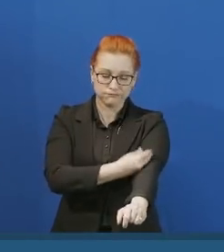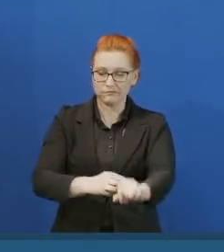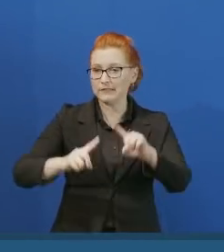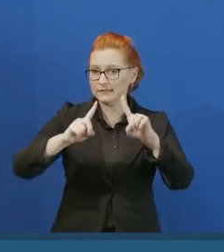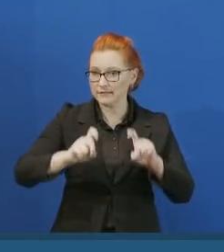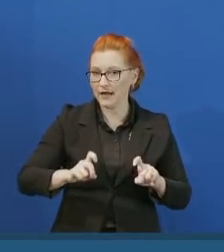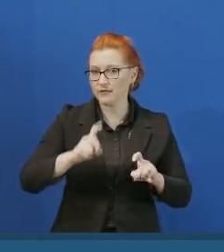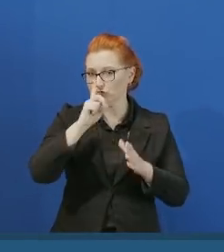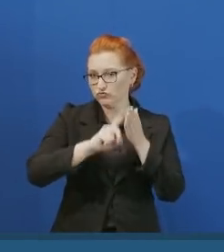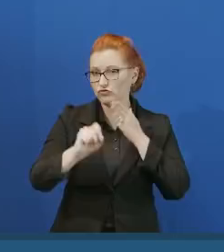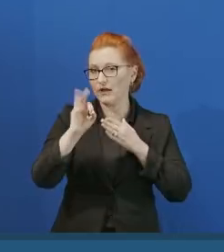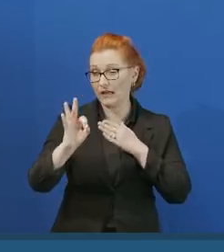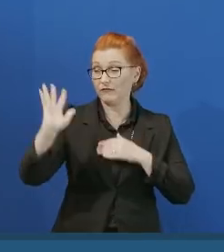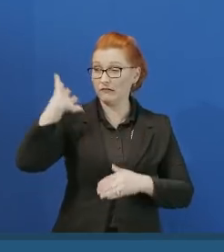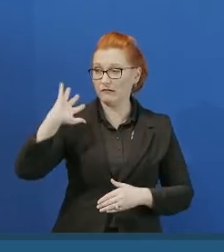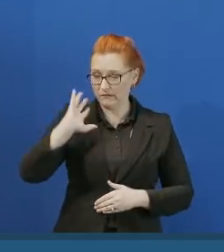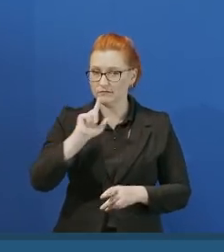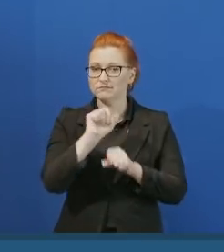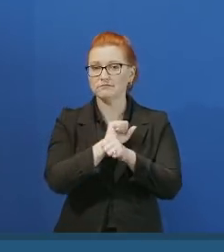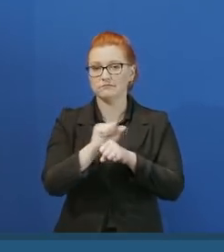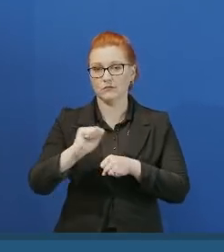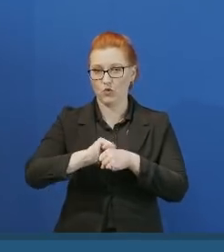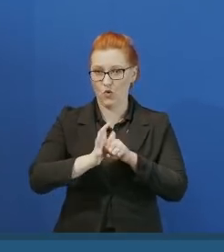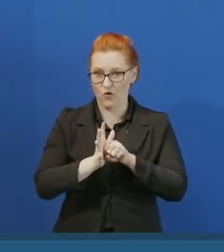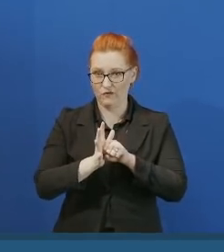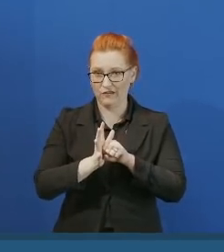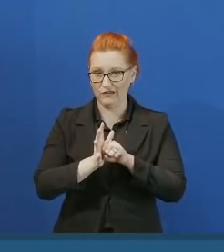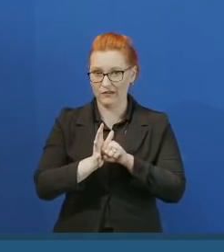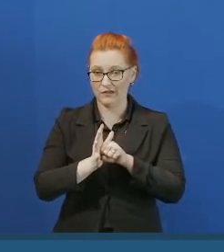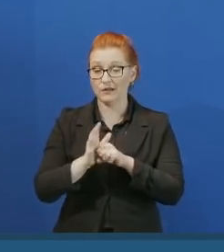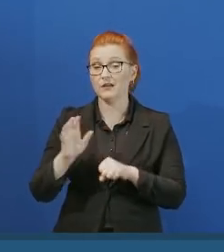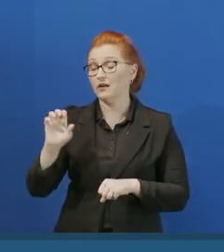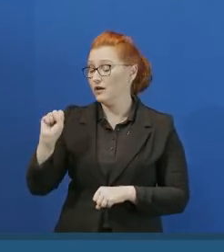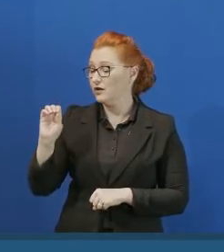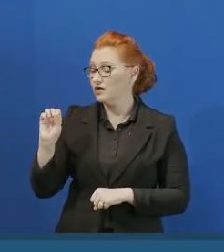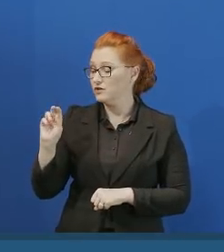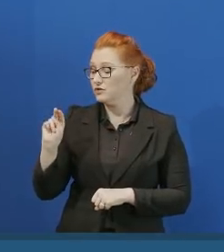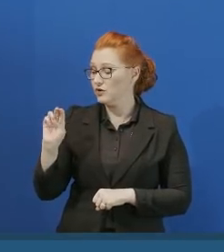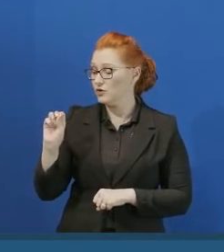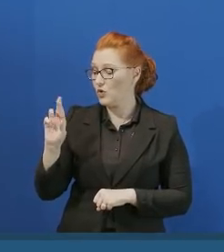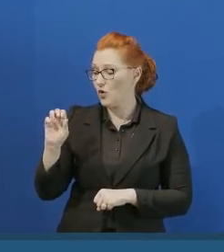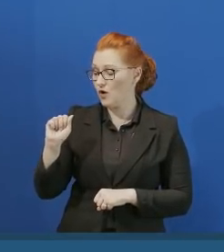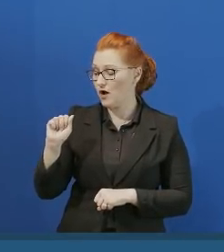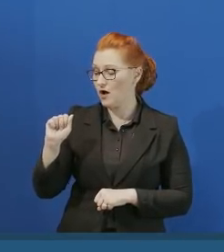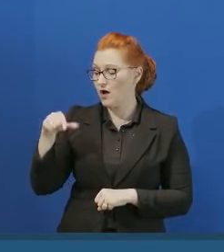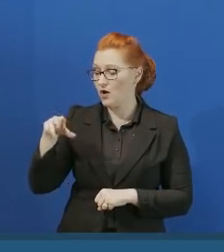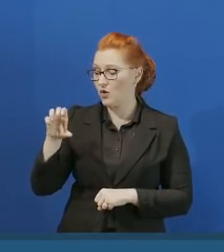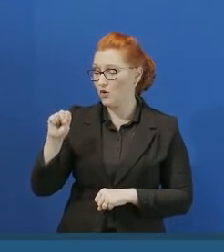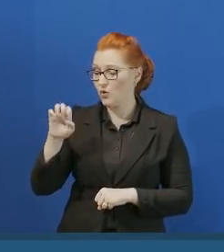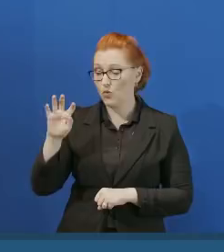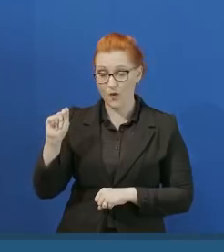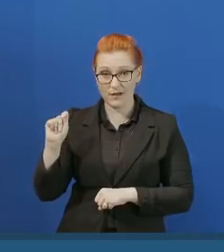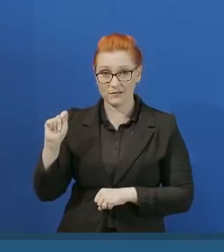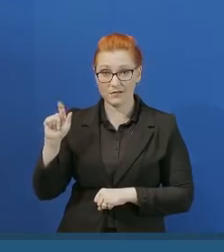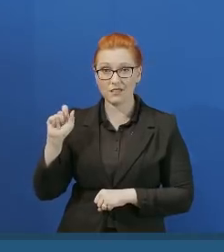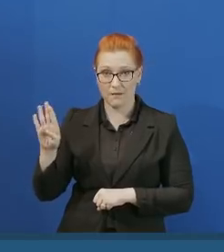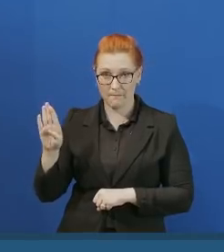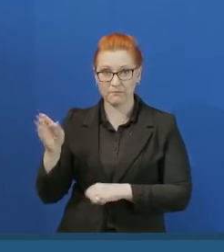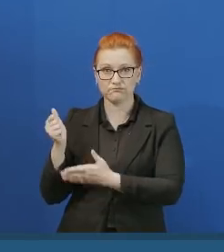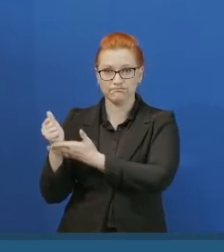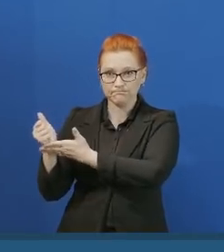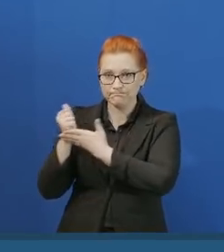information. I had Dr. Bobby Robbins here about 10 days ago. The University of Arizona is